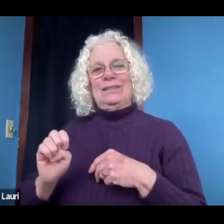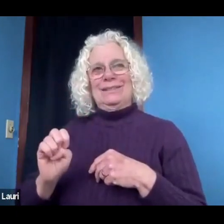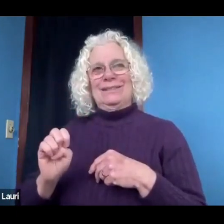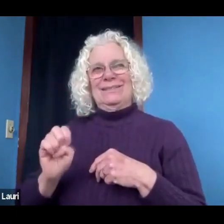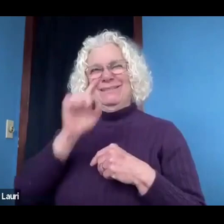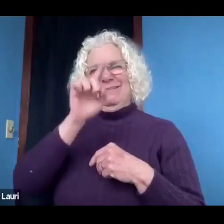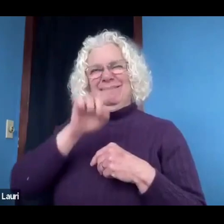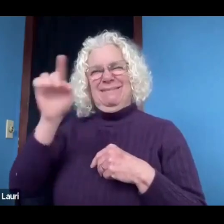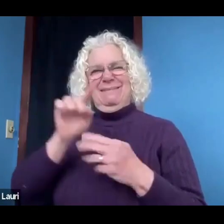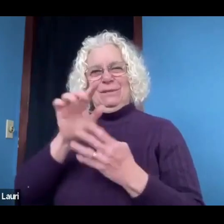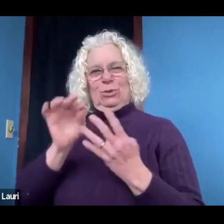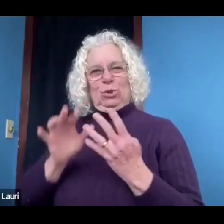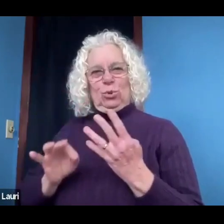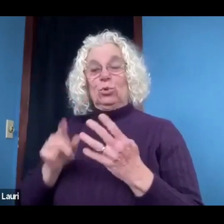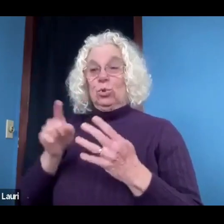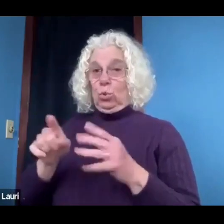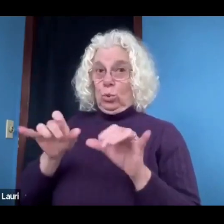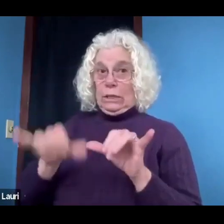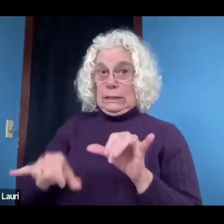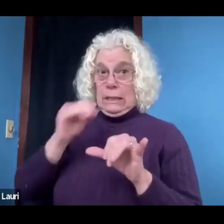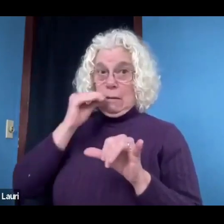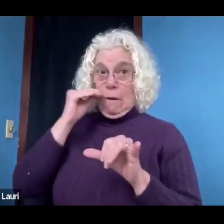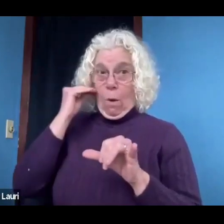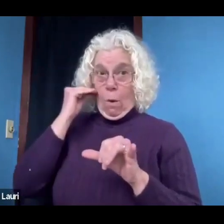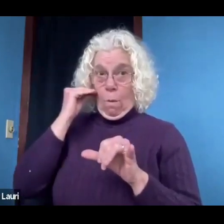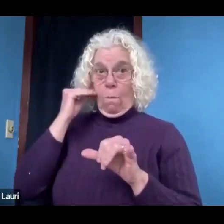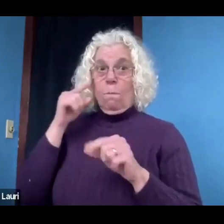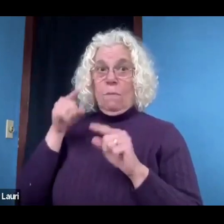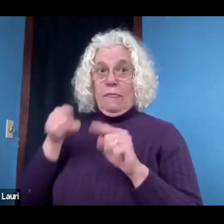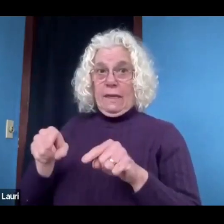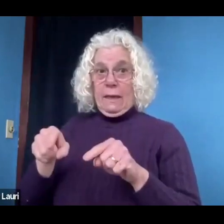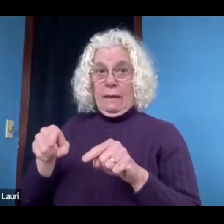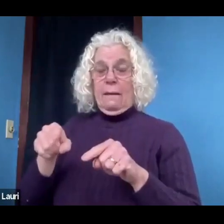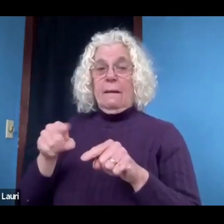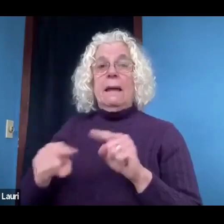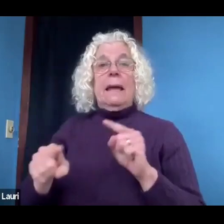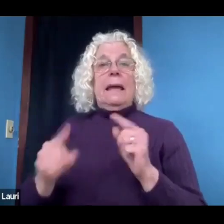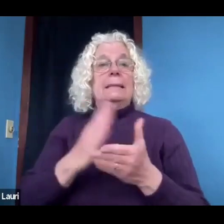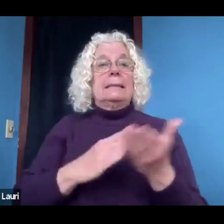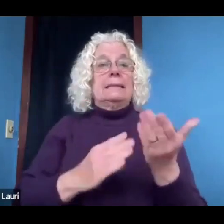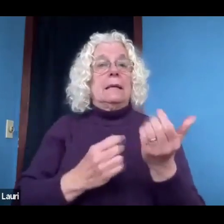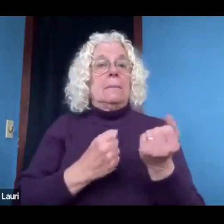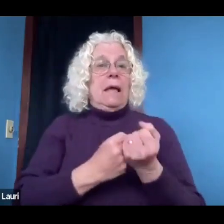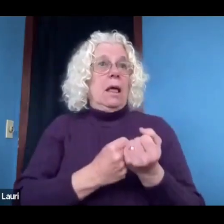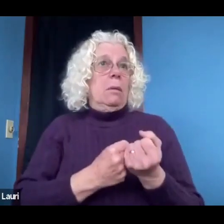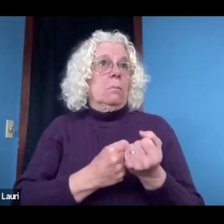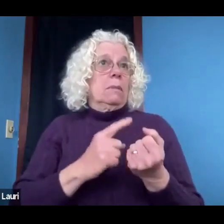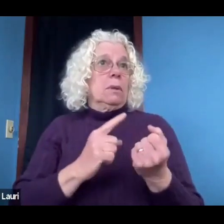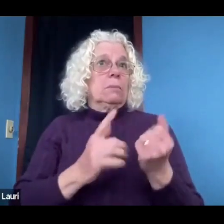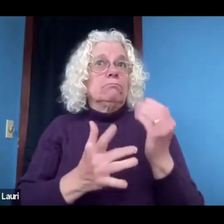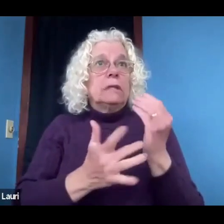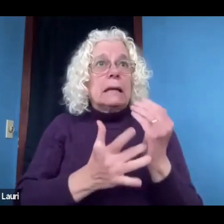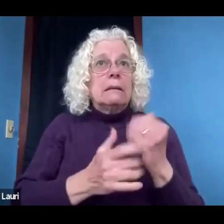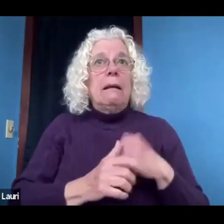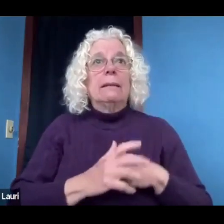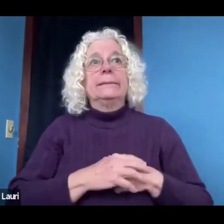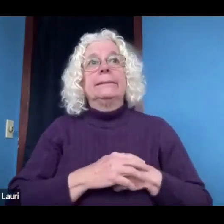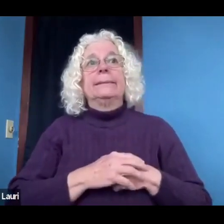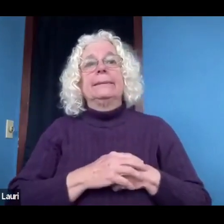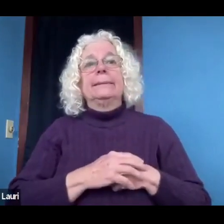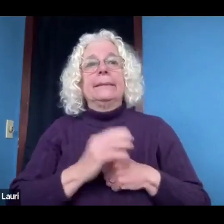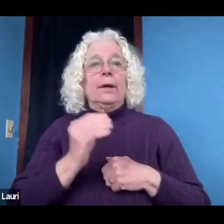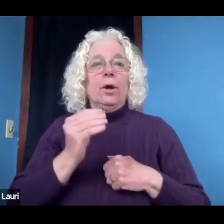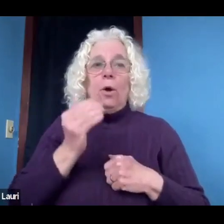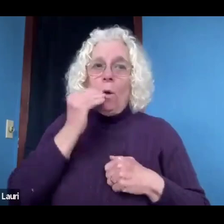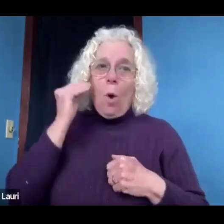might be you're living in your home and maybe you are getting assistance with assistive technology, maybe you're getting home